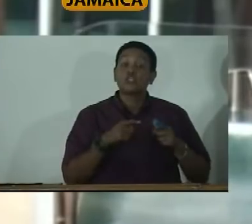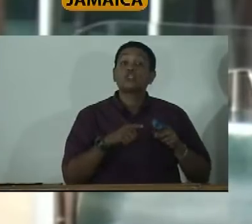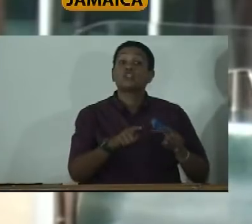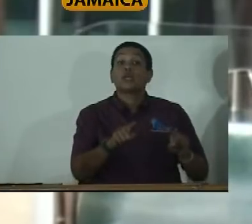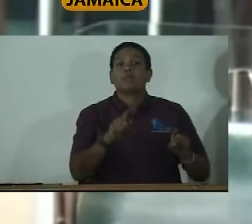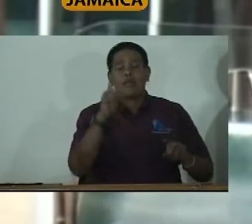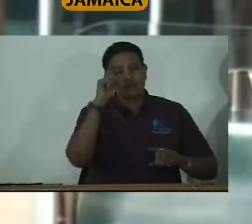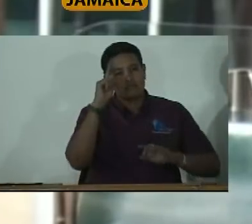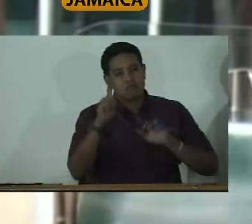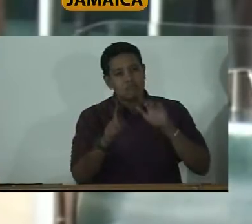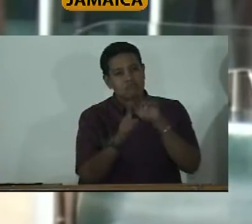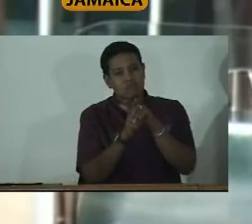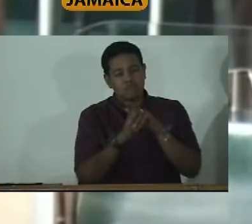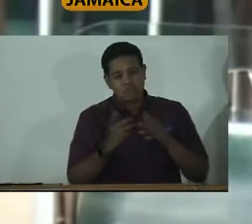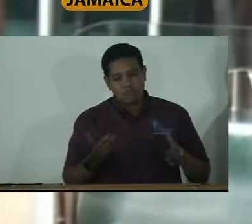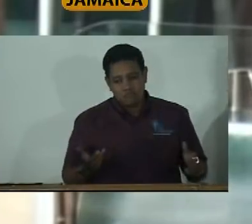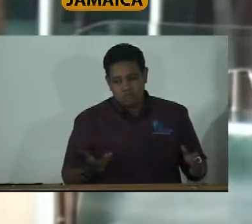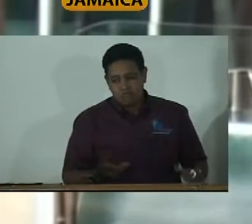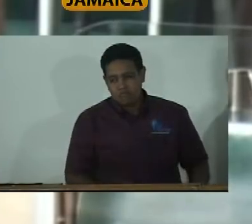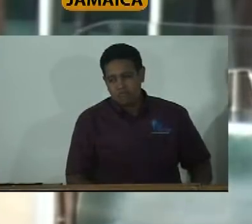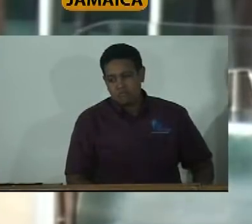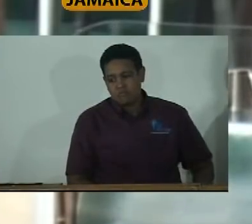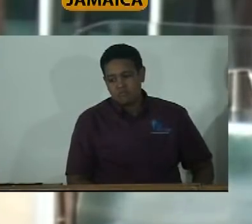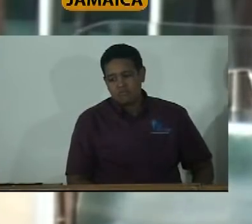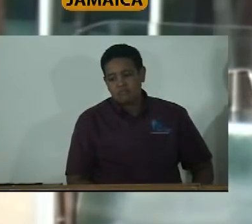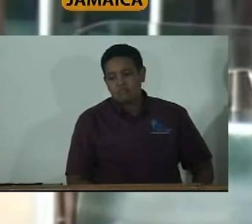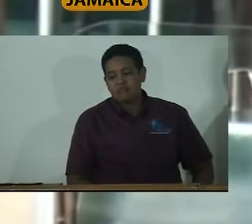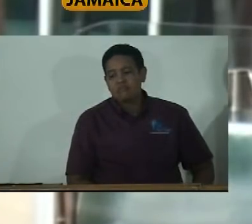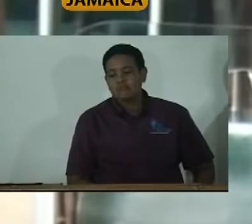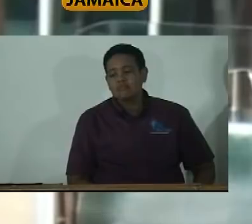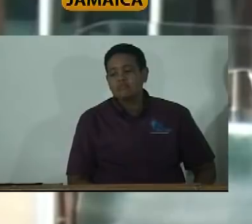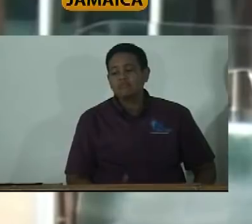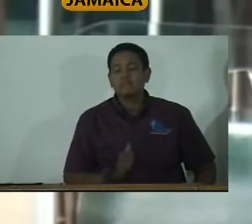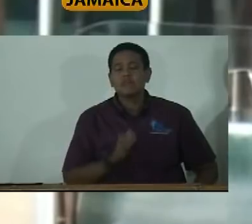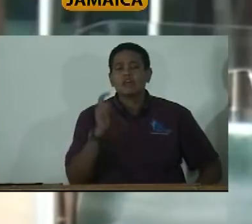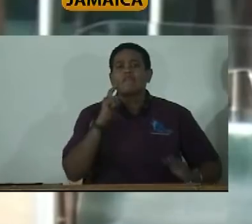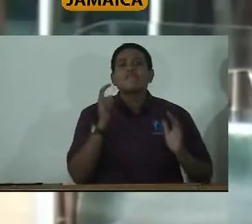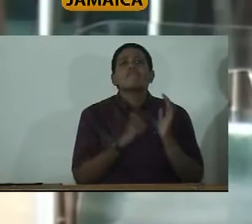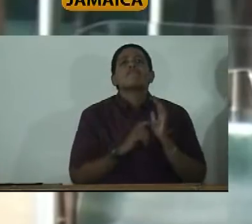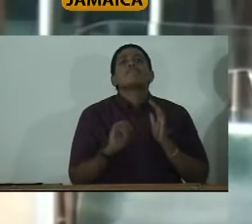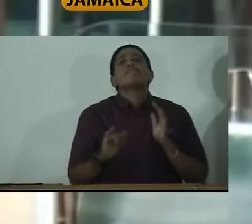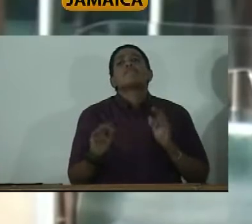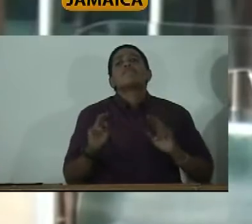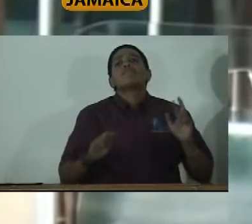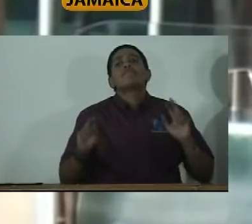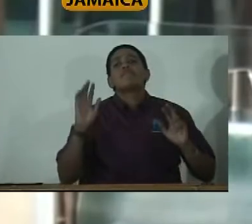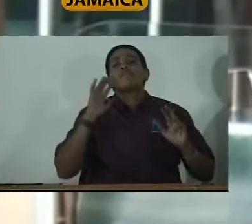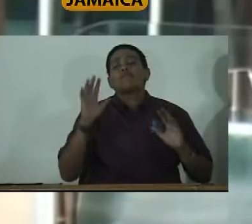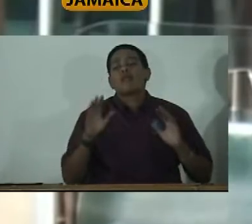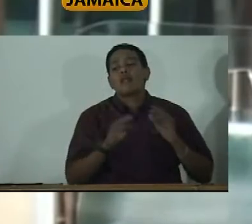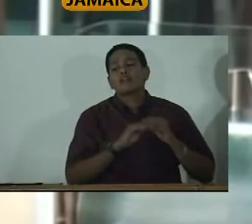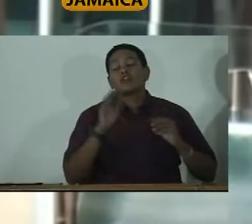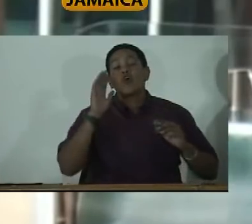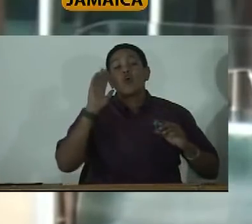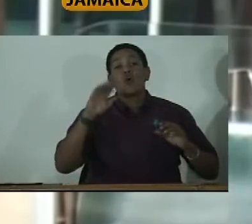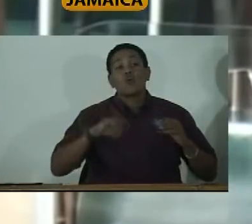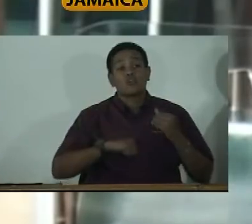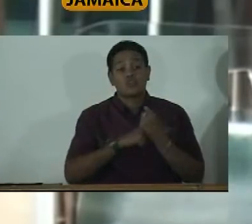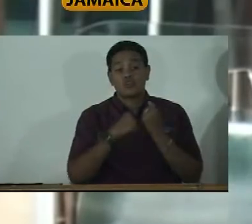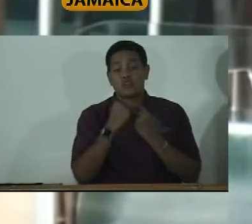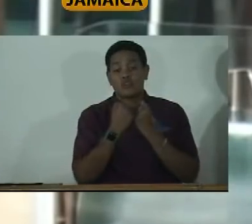came to mind. I also recognized that it was going to be all hands on